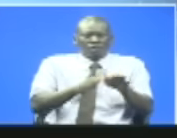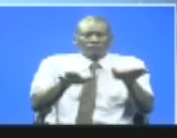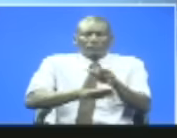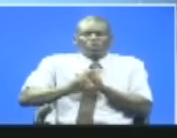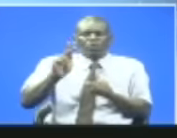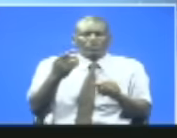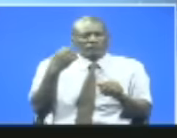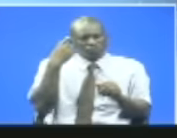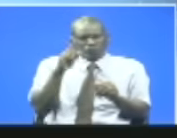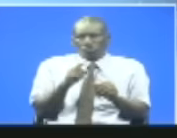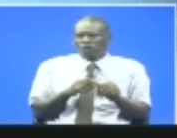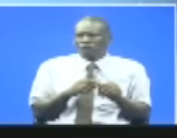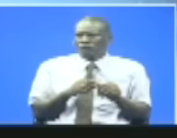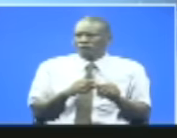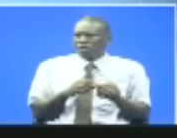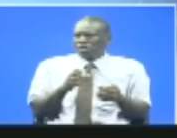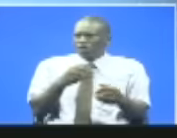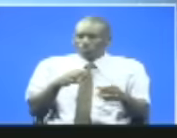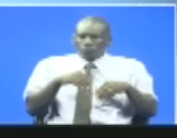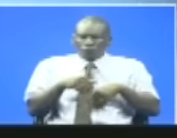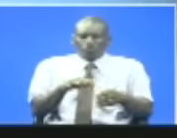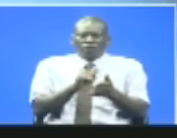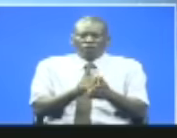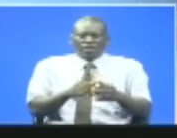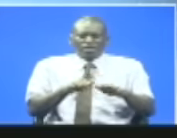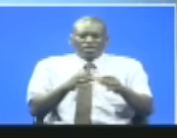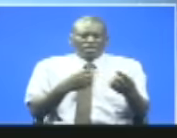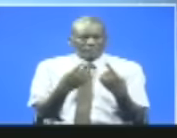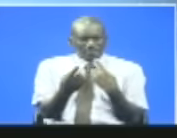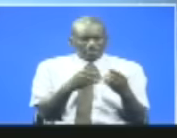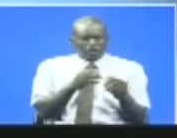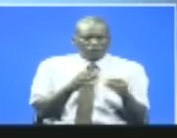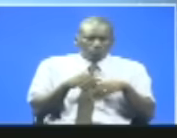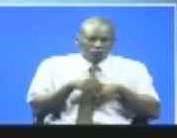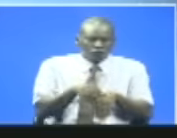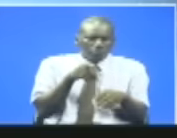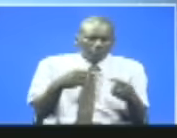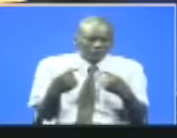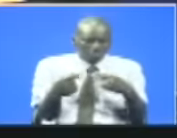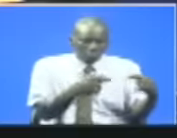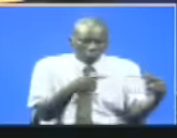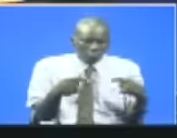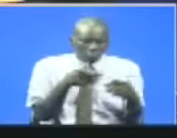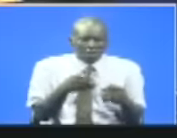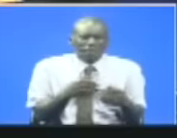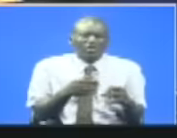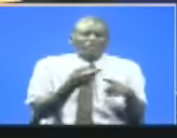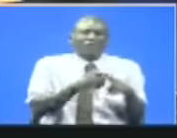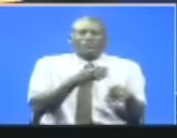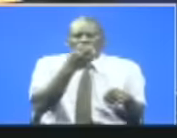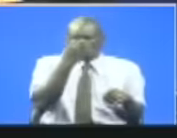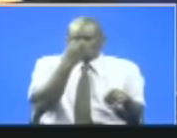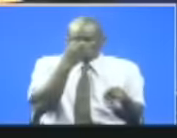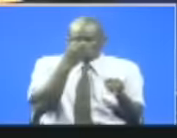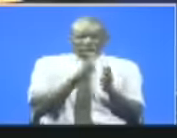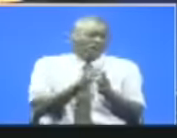for were to go by that argument, because I had the floor. If we were to go by that argument, then Ruto and his